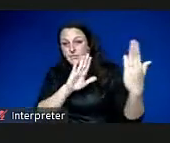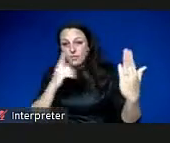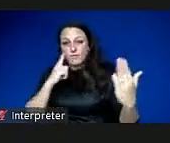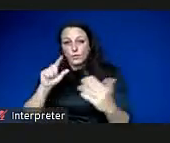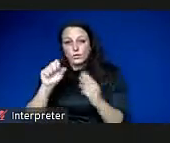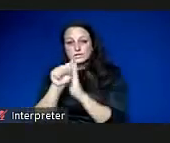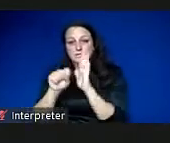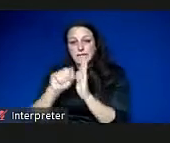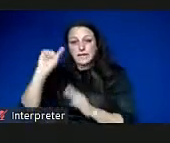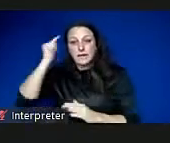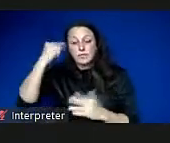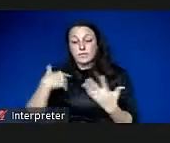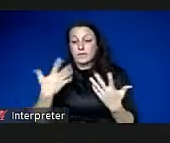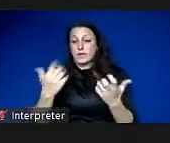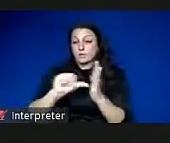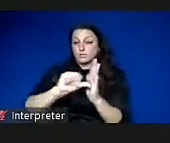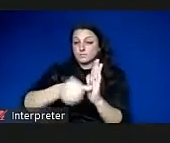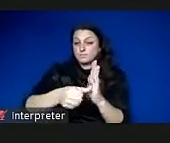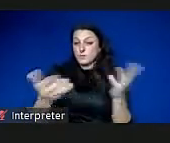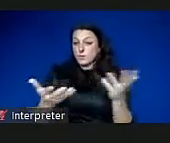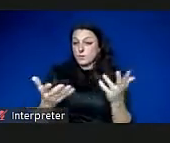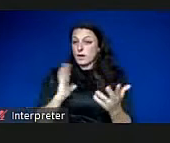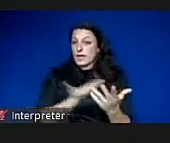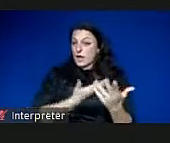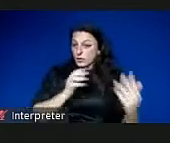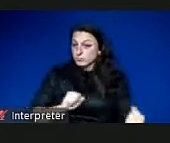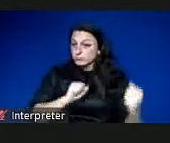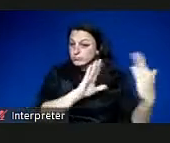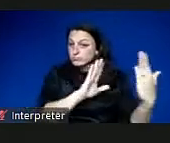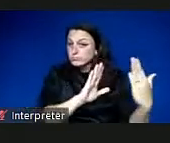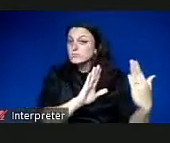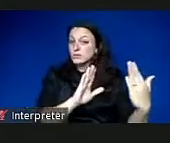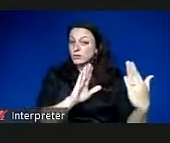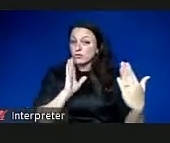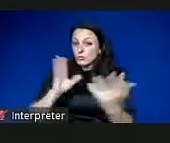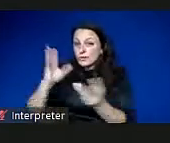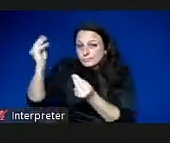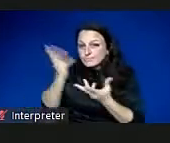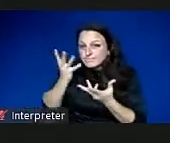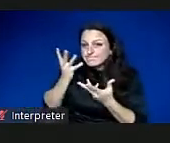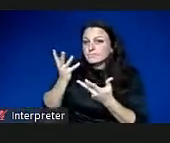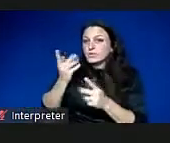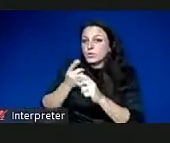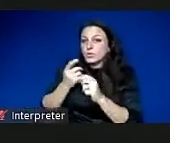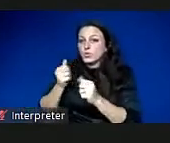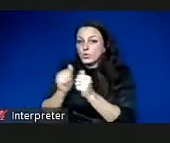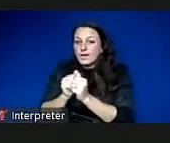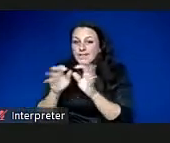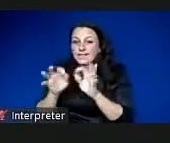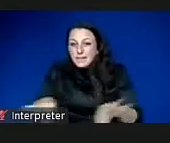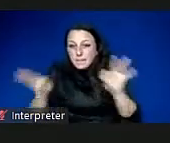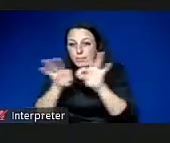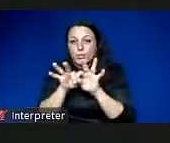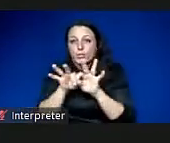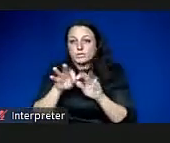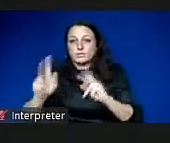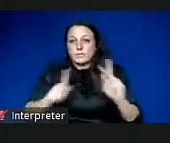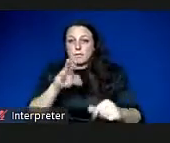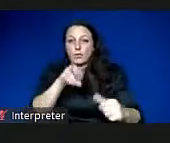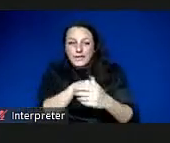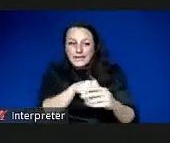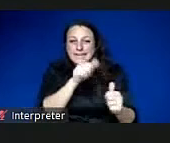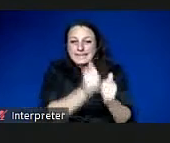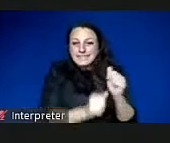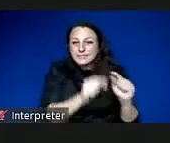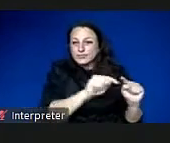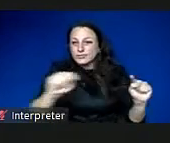to highlight that response was really closely informed with our key stakeholders on the ground. We worked really